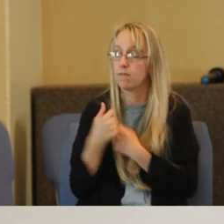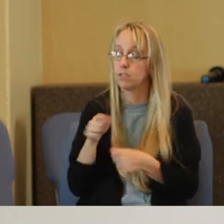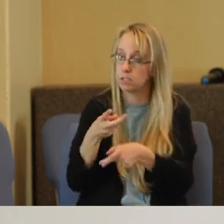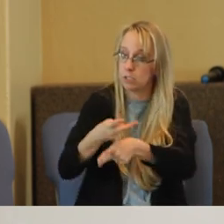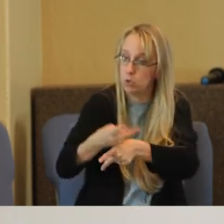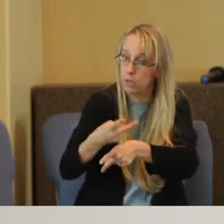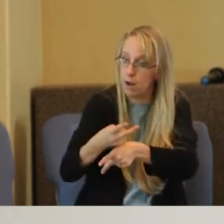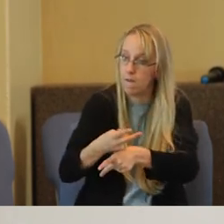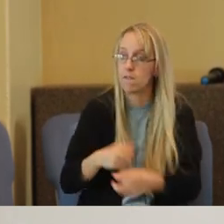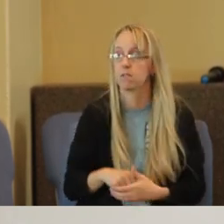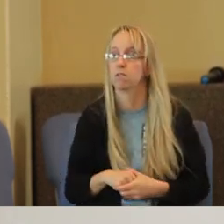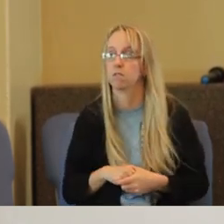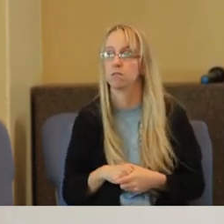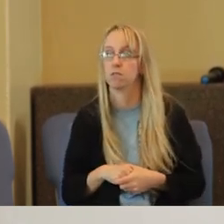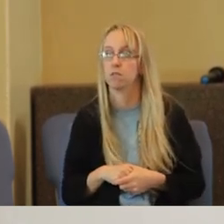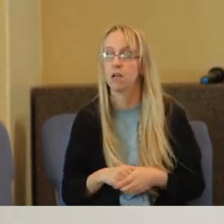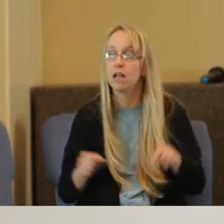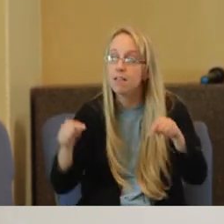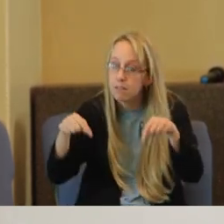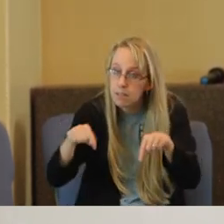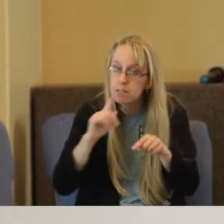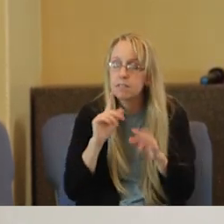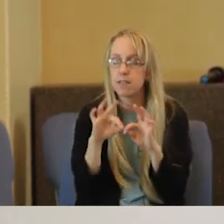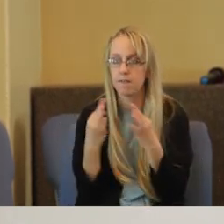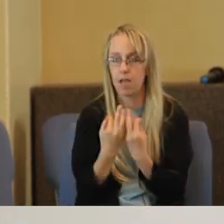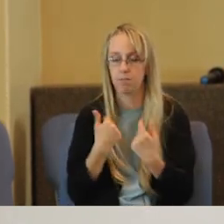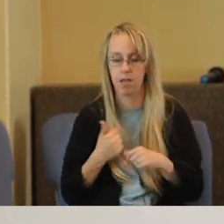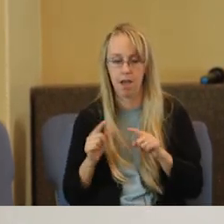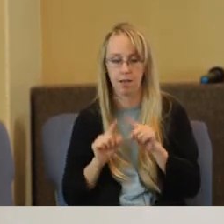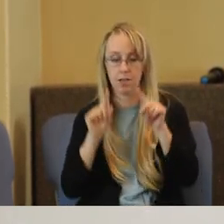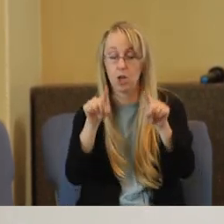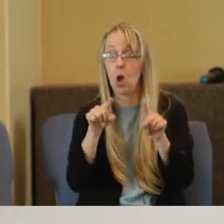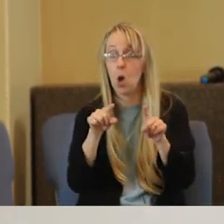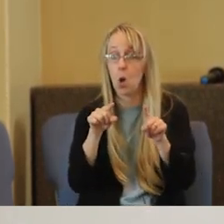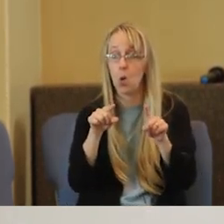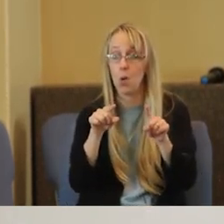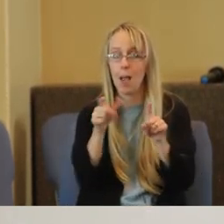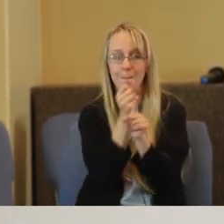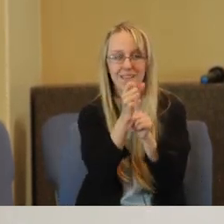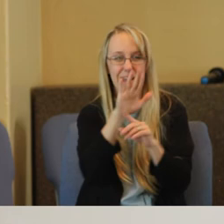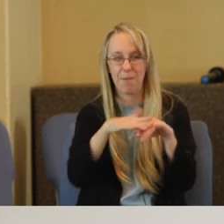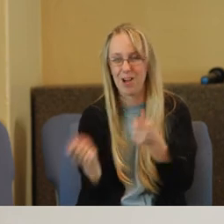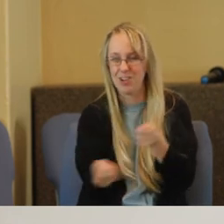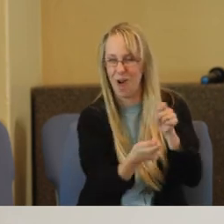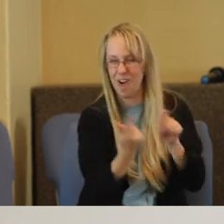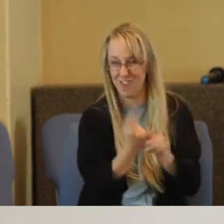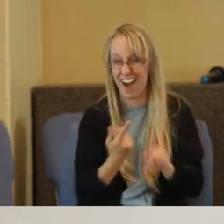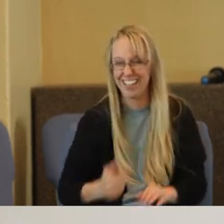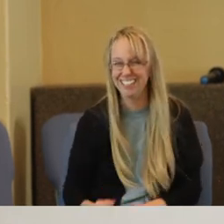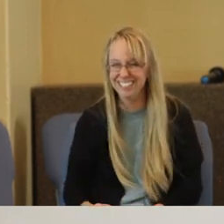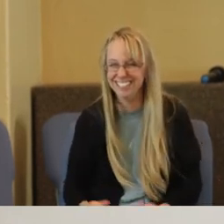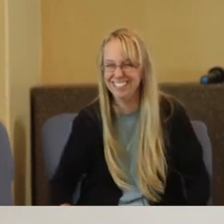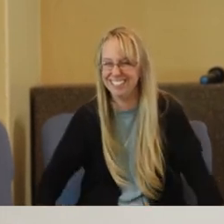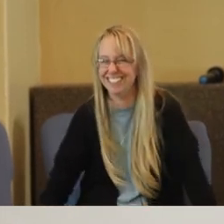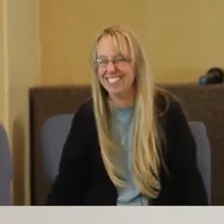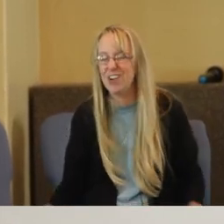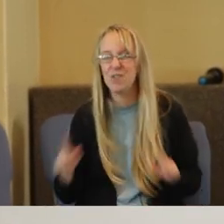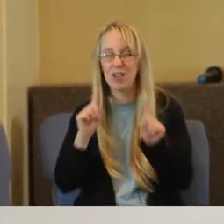us. This is the family that I get to go out and beat up on golf, right? Okay? We go play golf